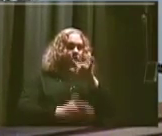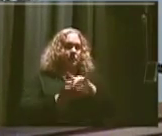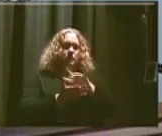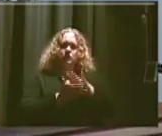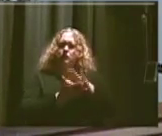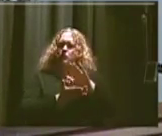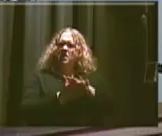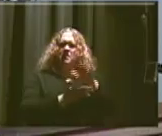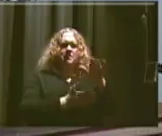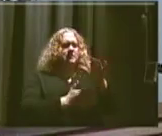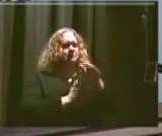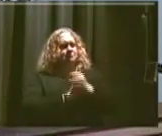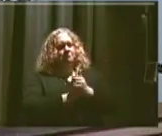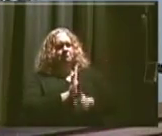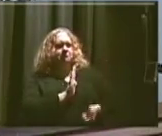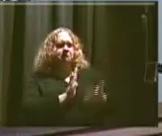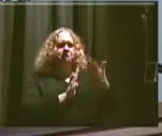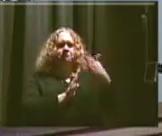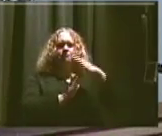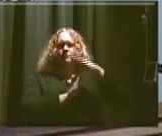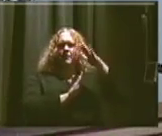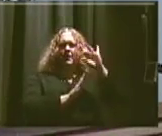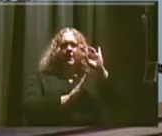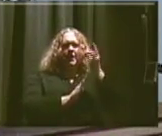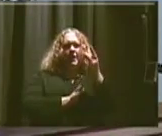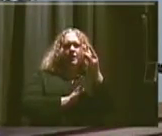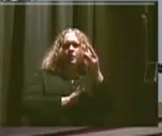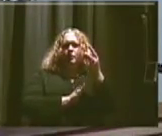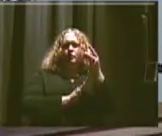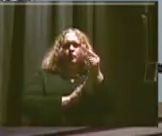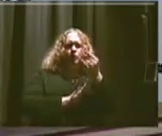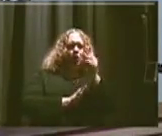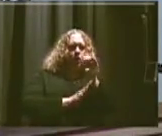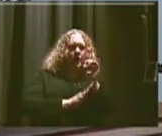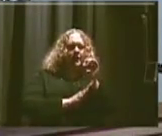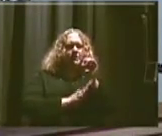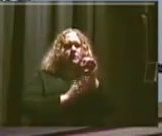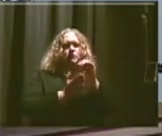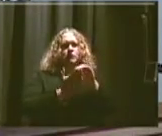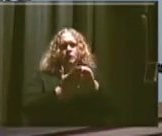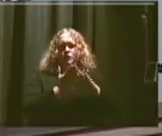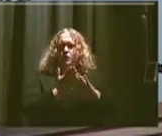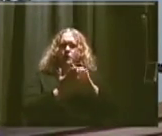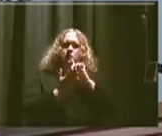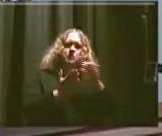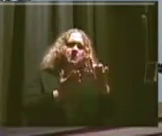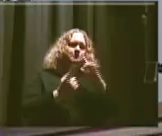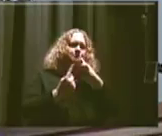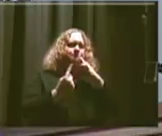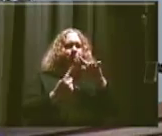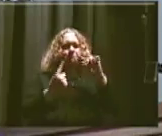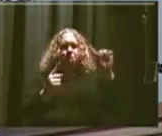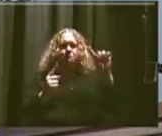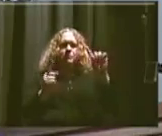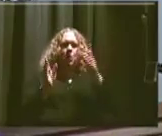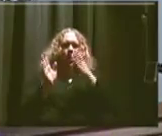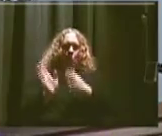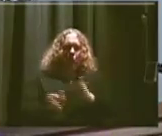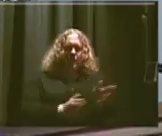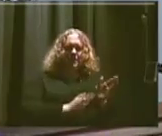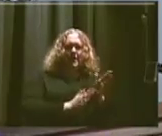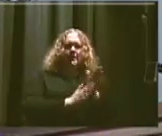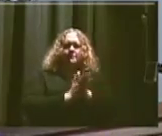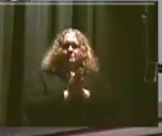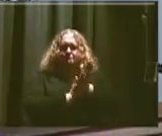excels academically. She is driven, creative, well-organized, and self-motivated. Through